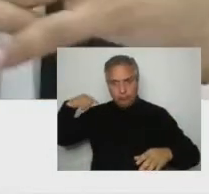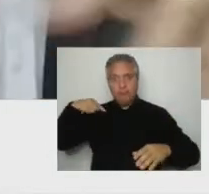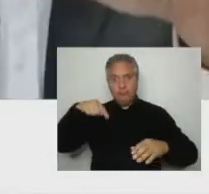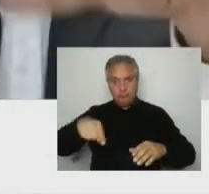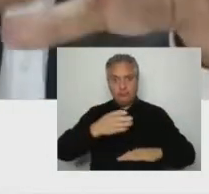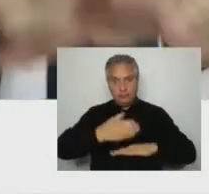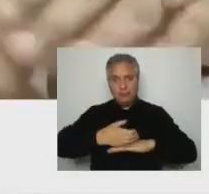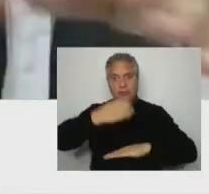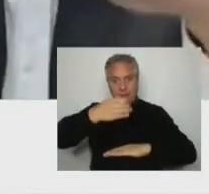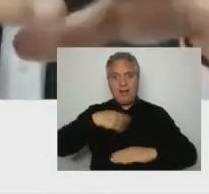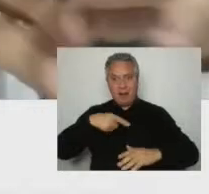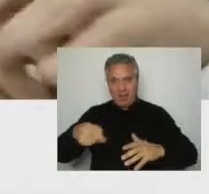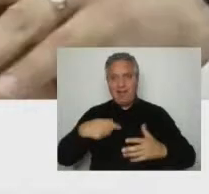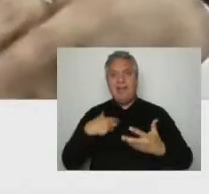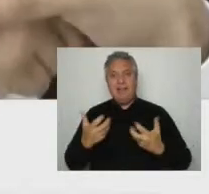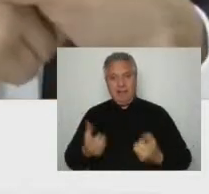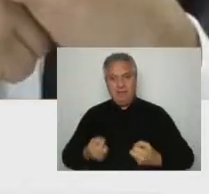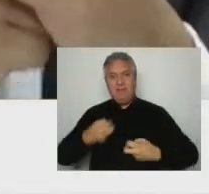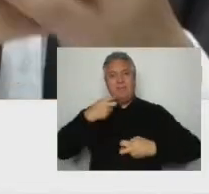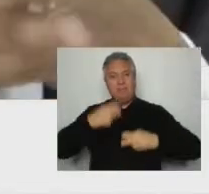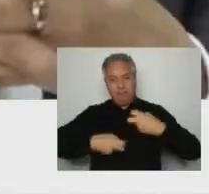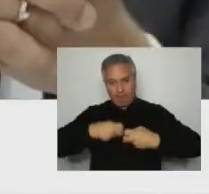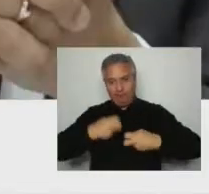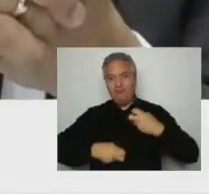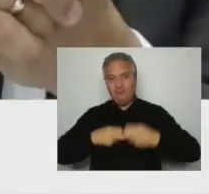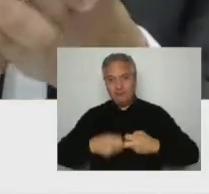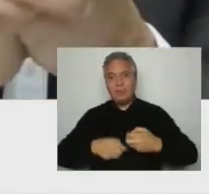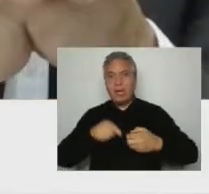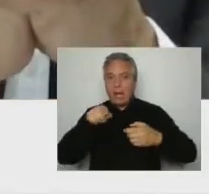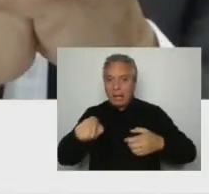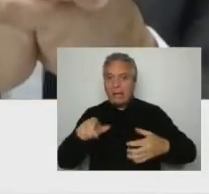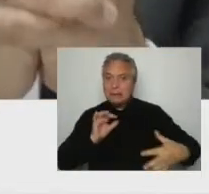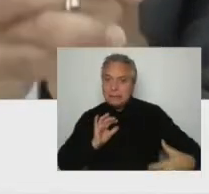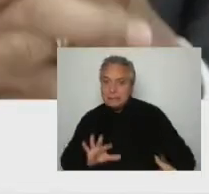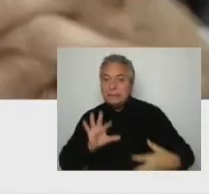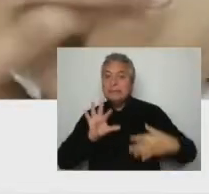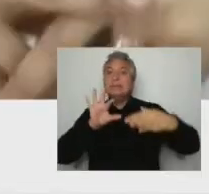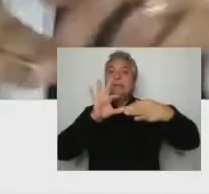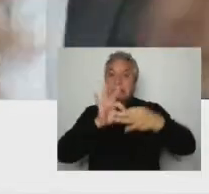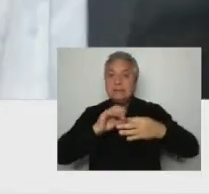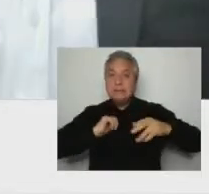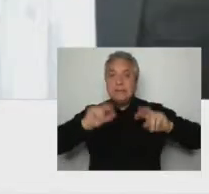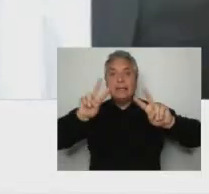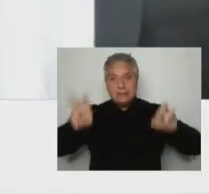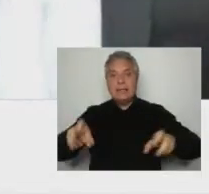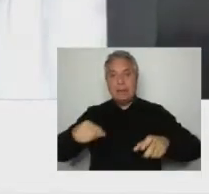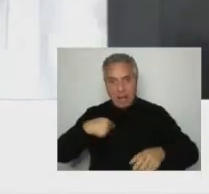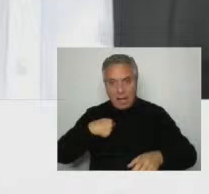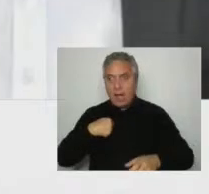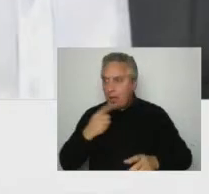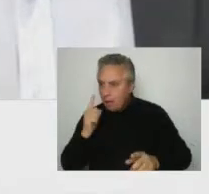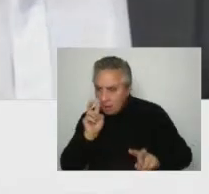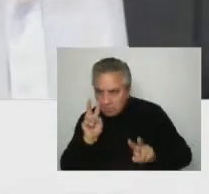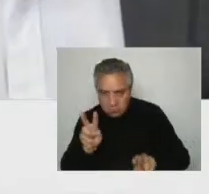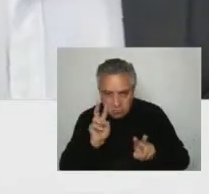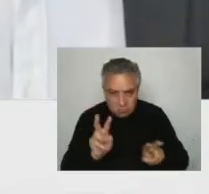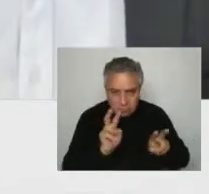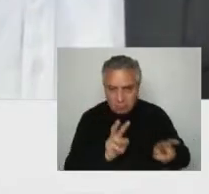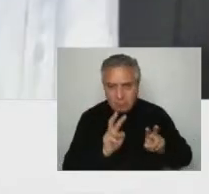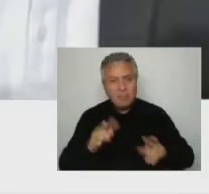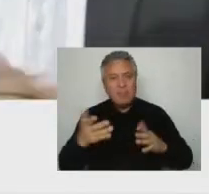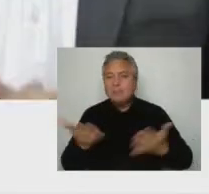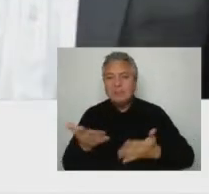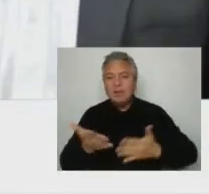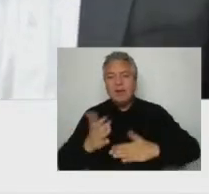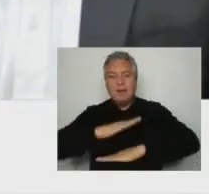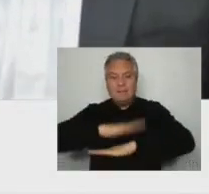in ECLAC where we pointed out the major coverage issue and how coverage should be related to